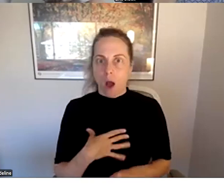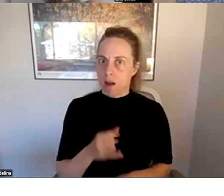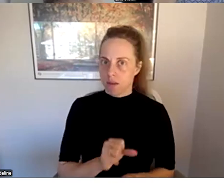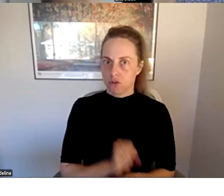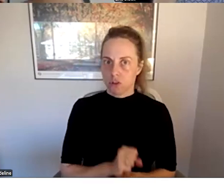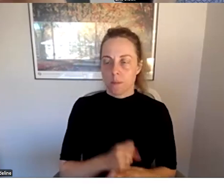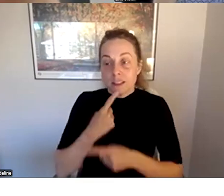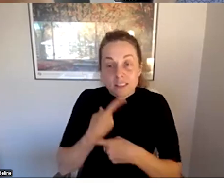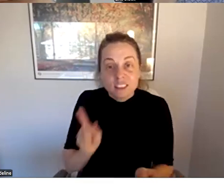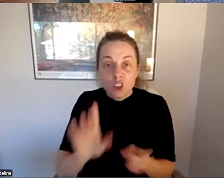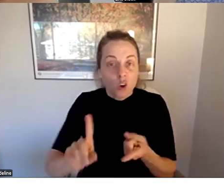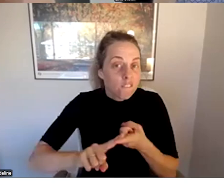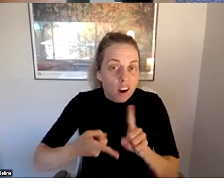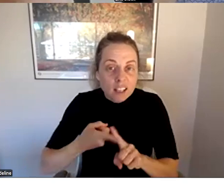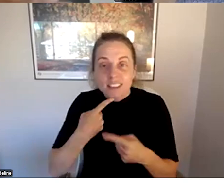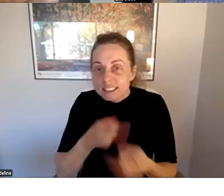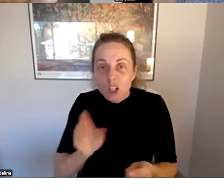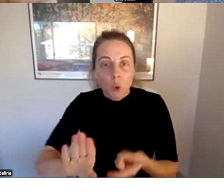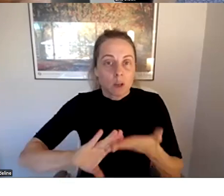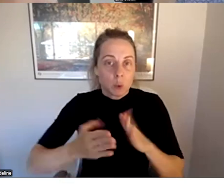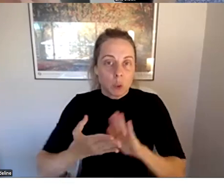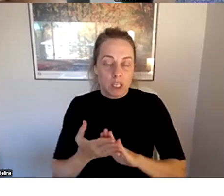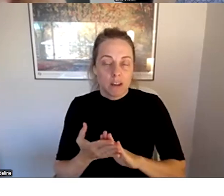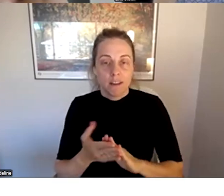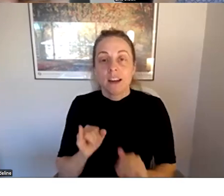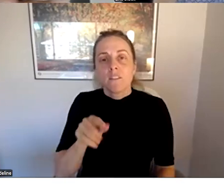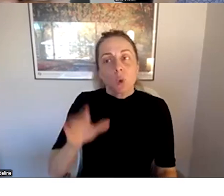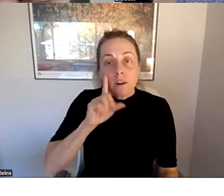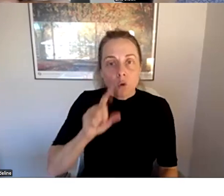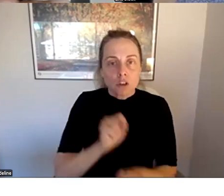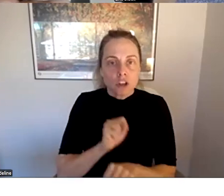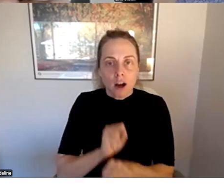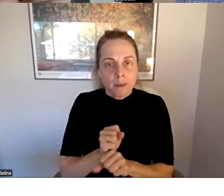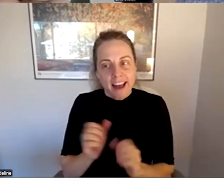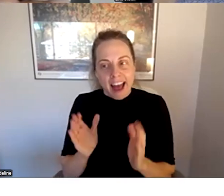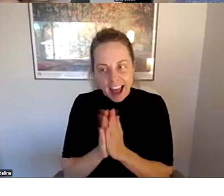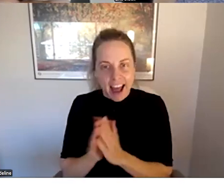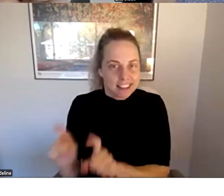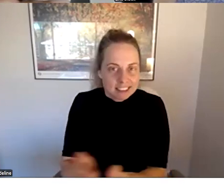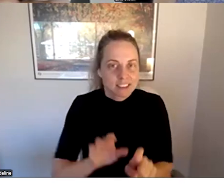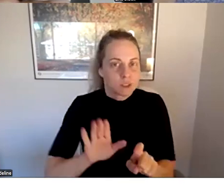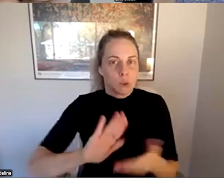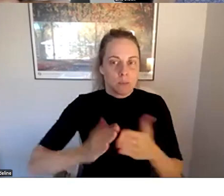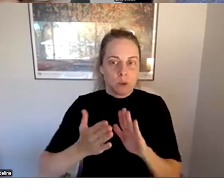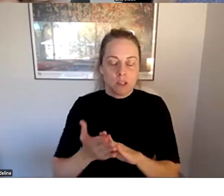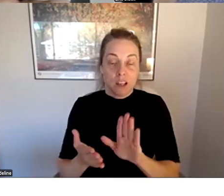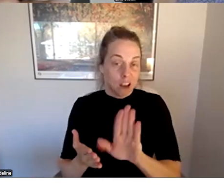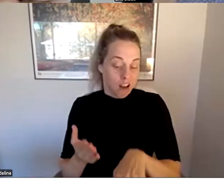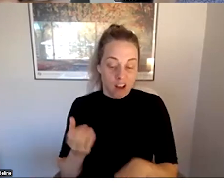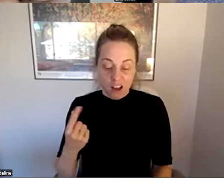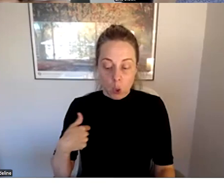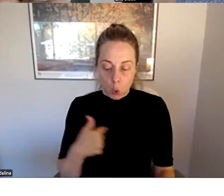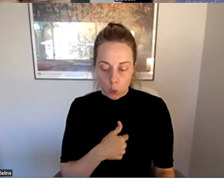job and disabled, ask your community, because what we have found is that the power of referral